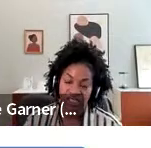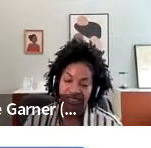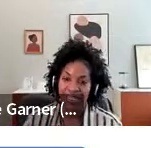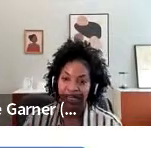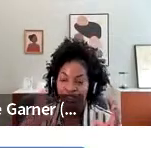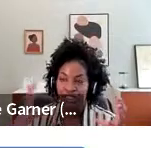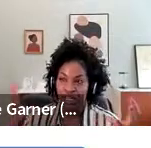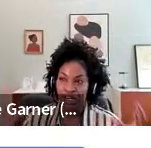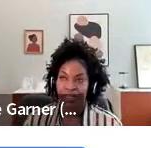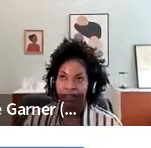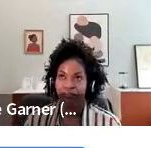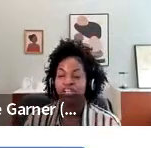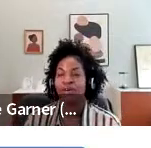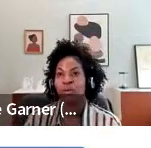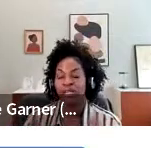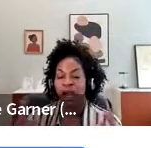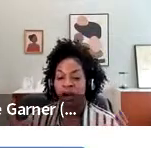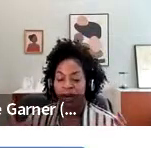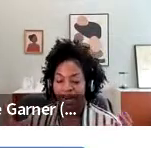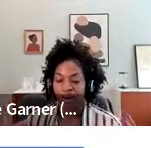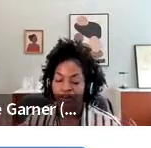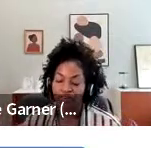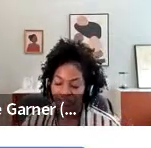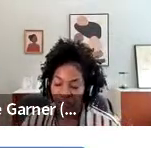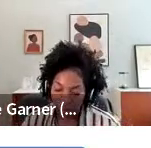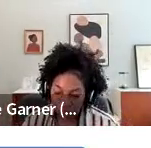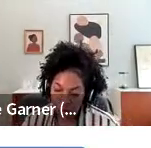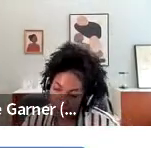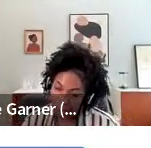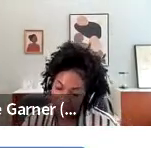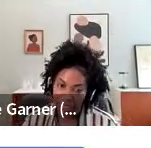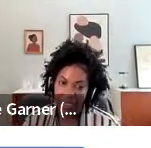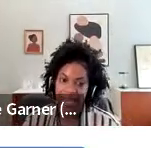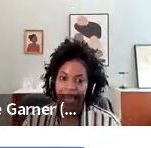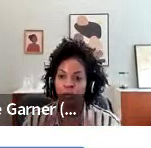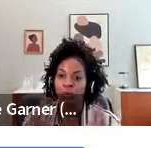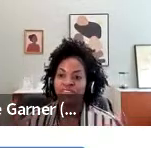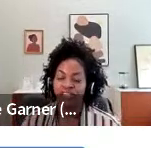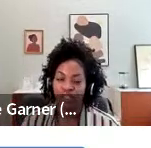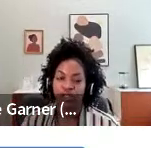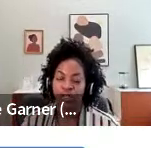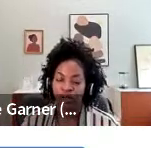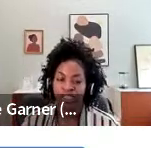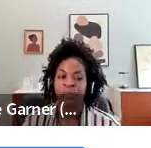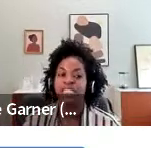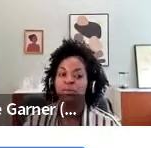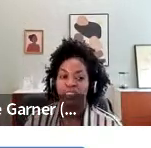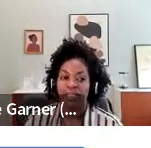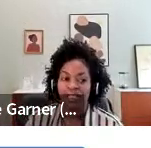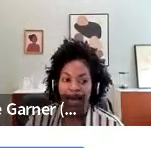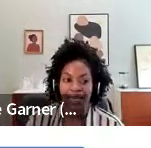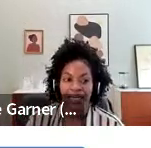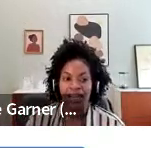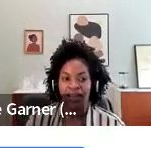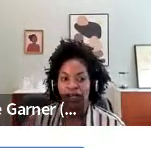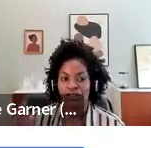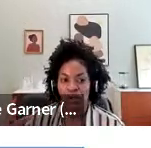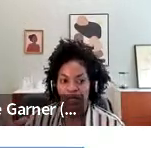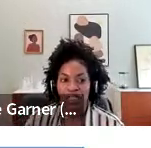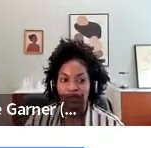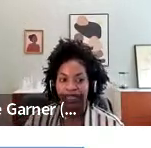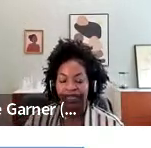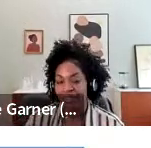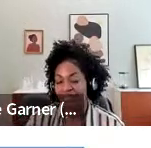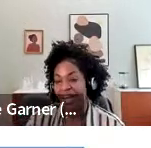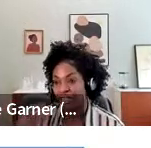listening sessions and help to determine and figure out what our area of focus is going to be and what the center ultimately would look like. That